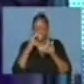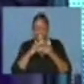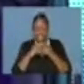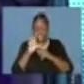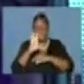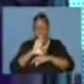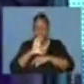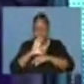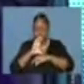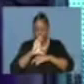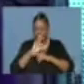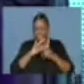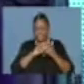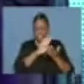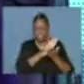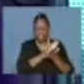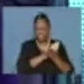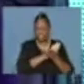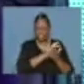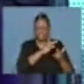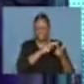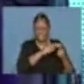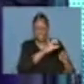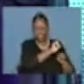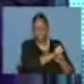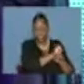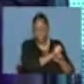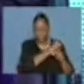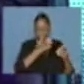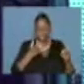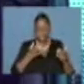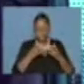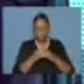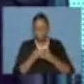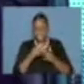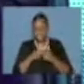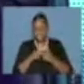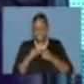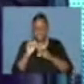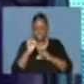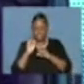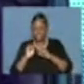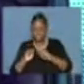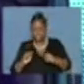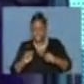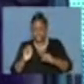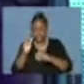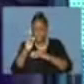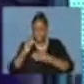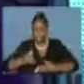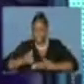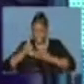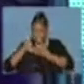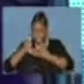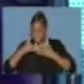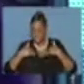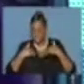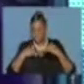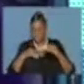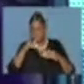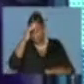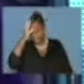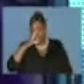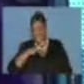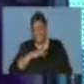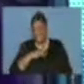your church, then in your school, then in your workplace, that even just on the streets when you would run into a young man. And I think this country